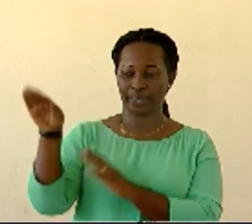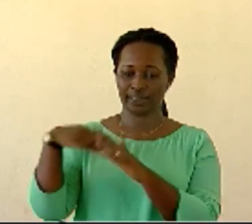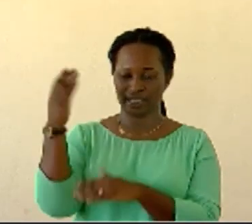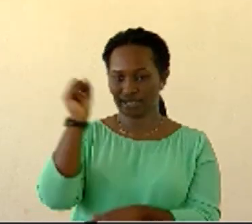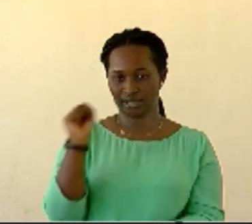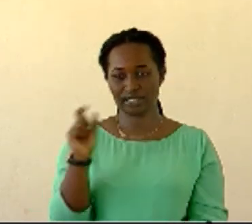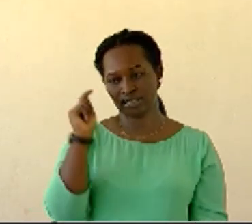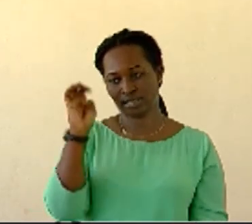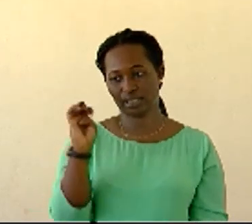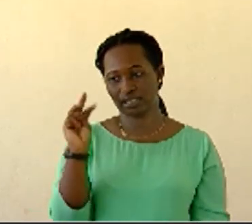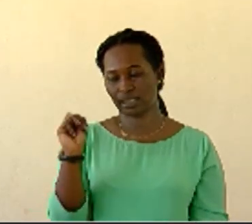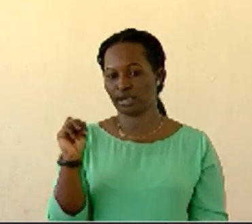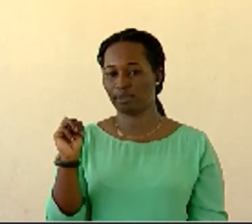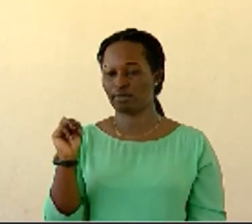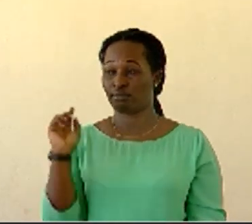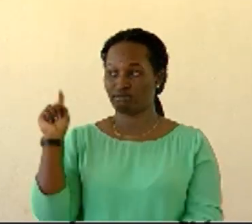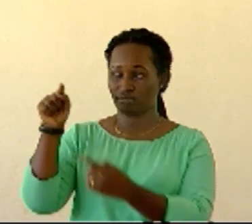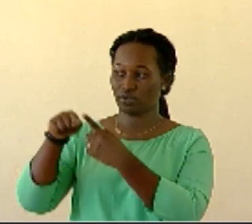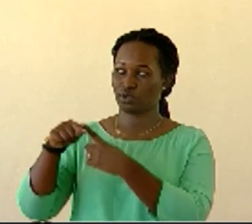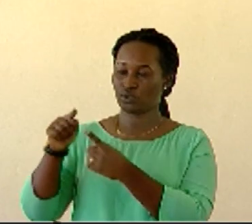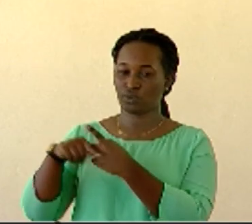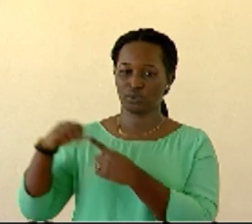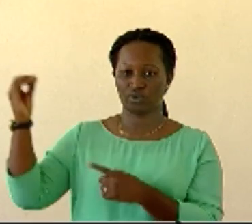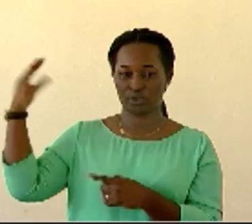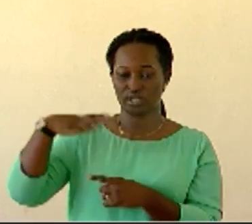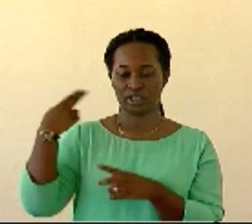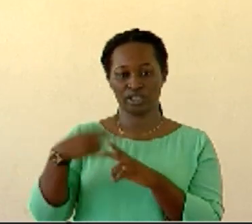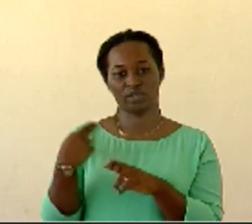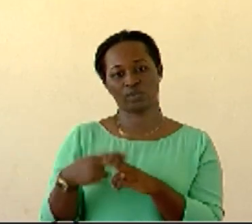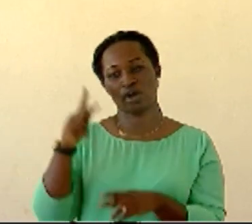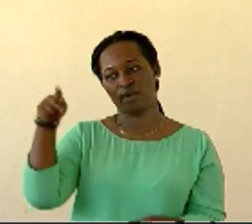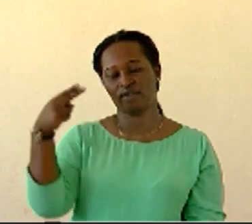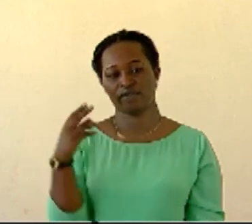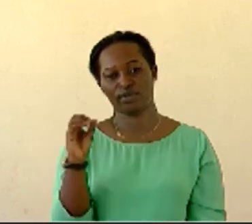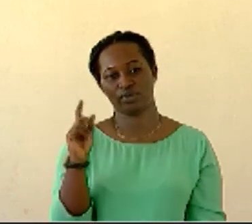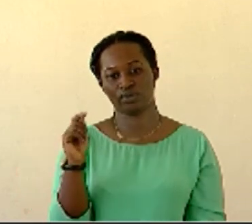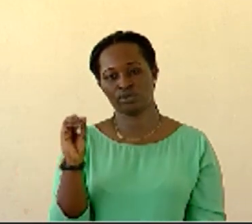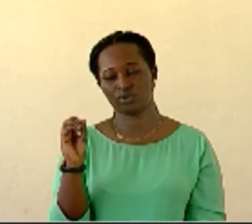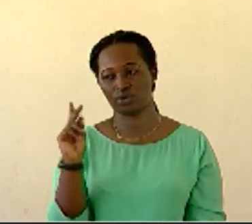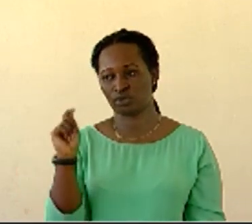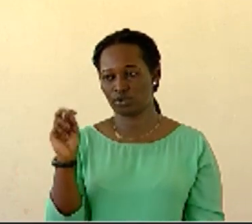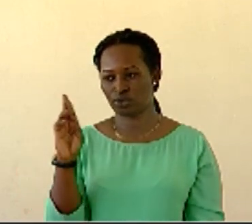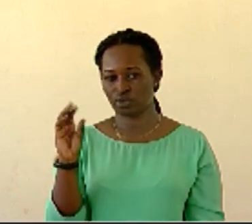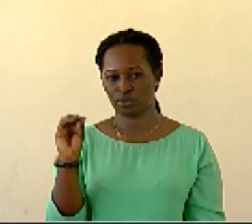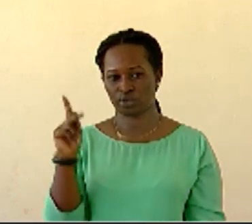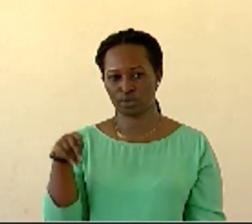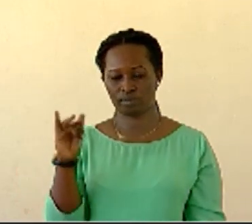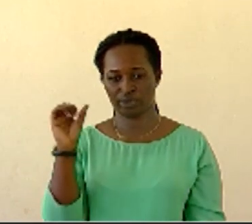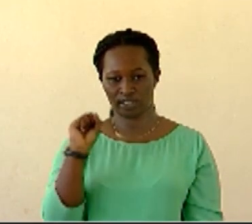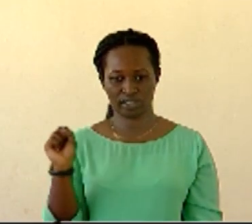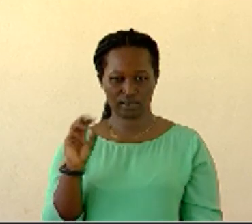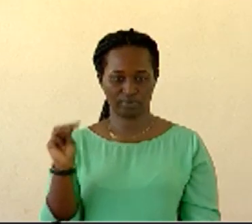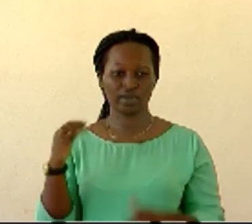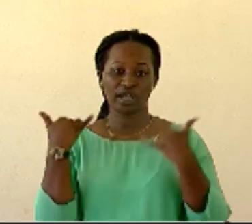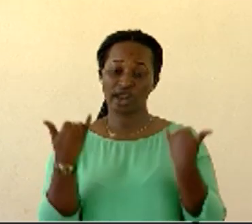the sunlight. So this is what we call phototropism. Then let us try